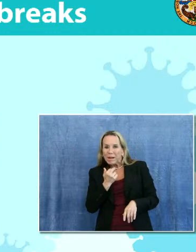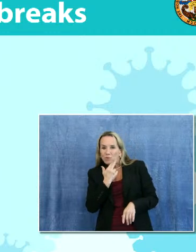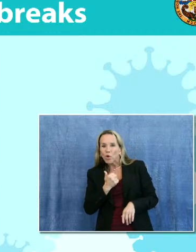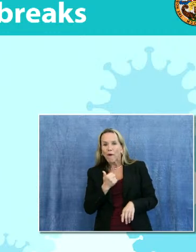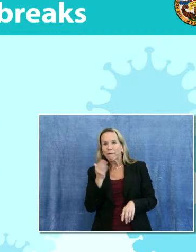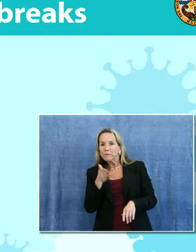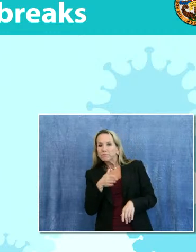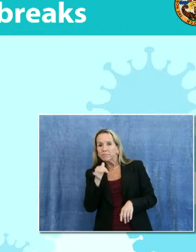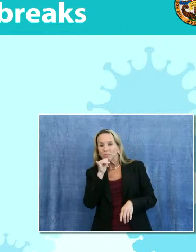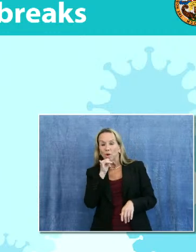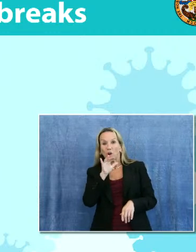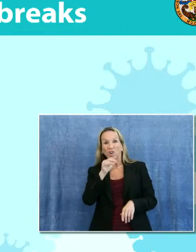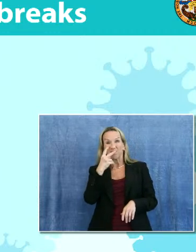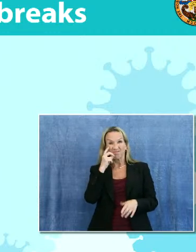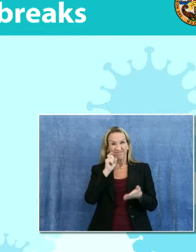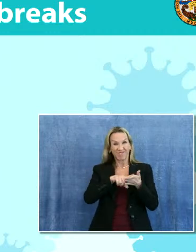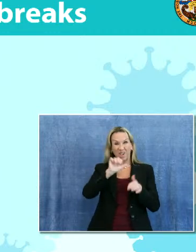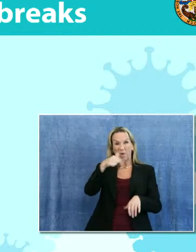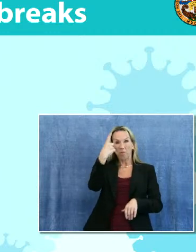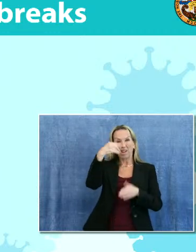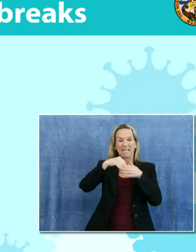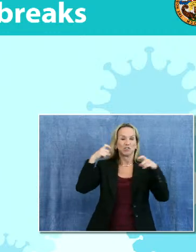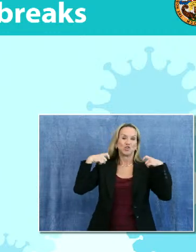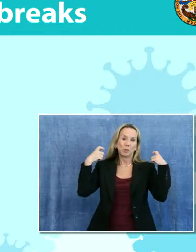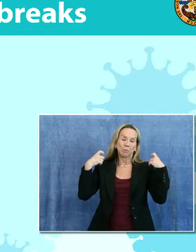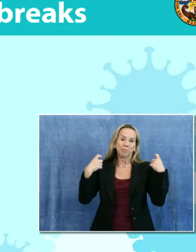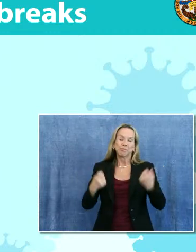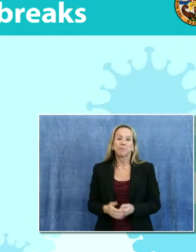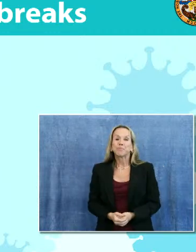slash bars, and then 1 in a gym.